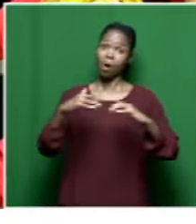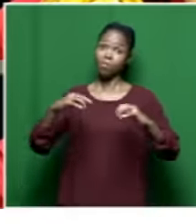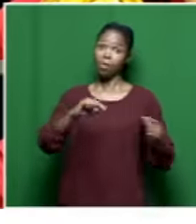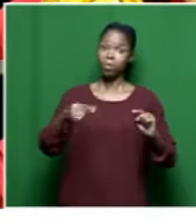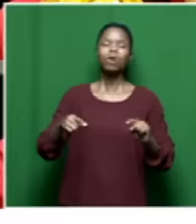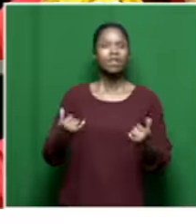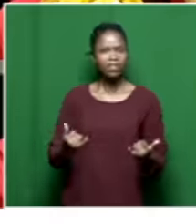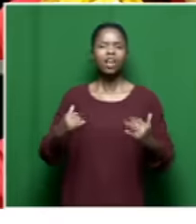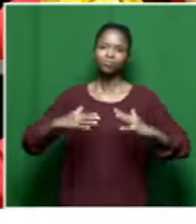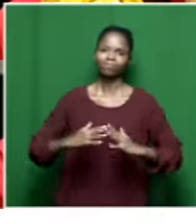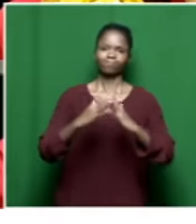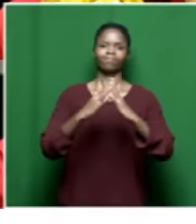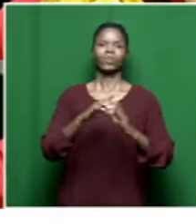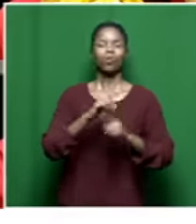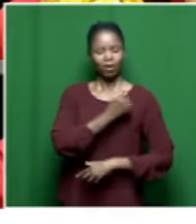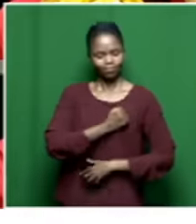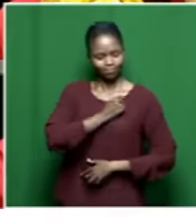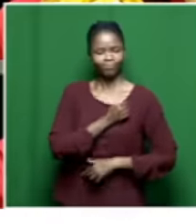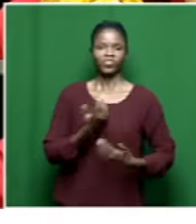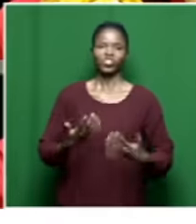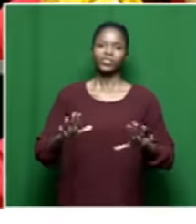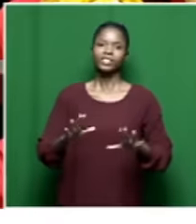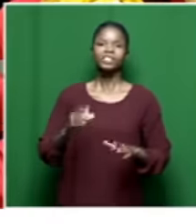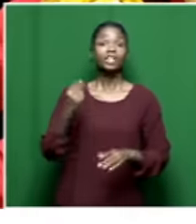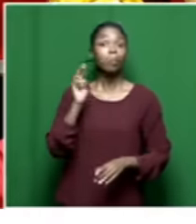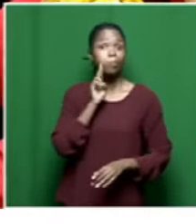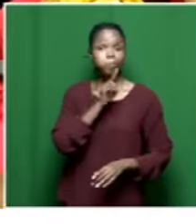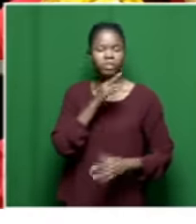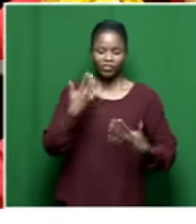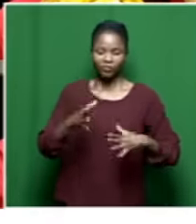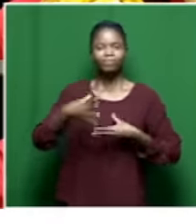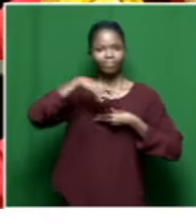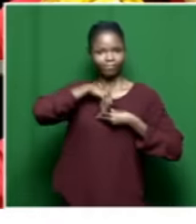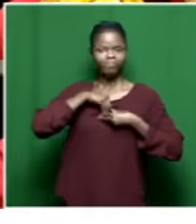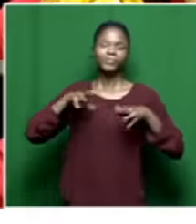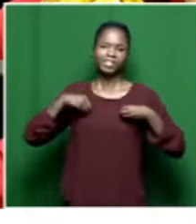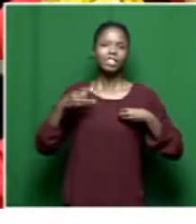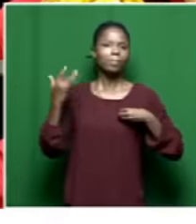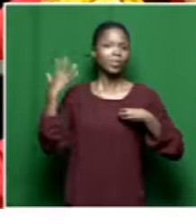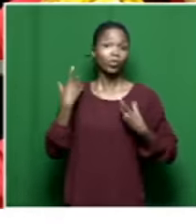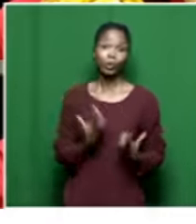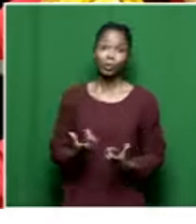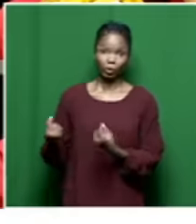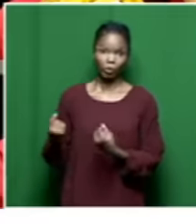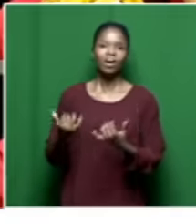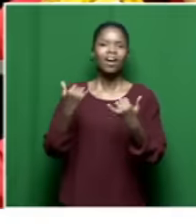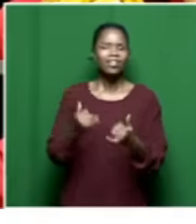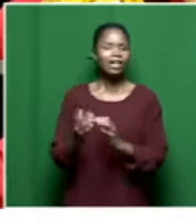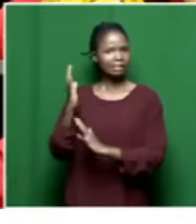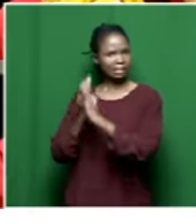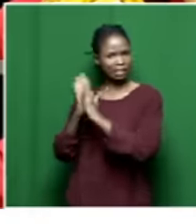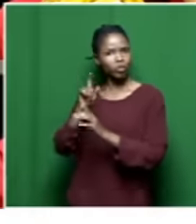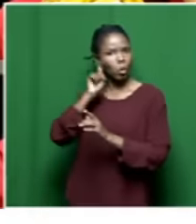they accept the mistakes that they have made. That is history. That's okay. We are not talking about